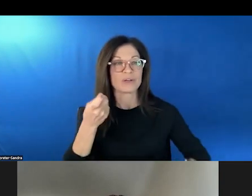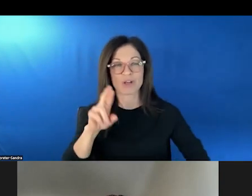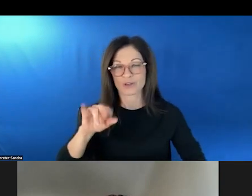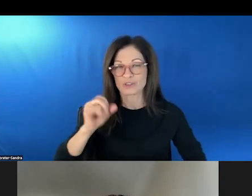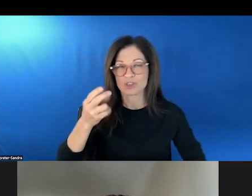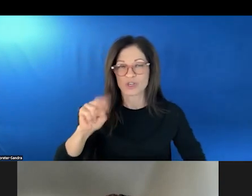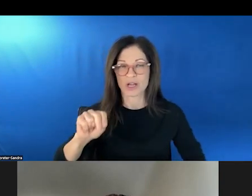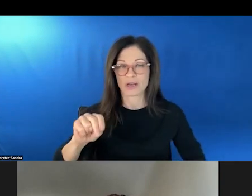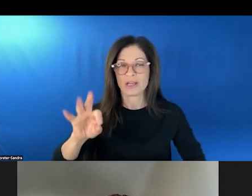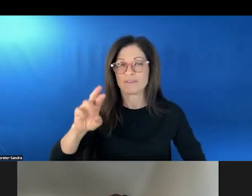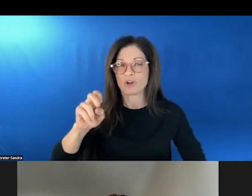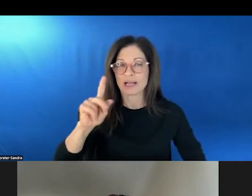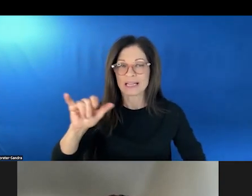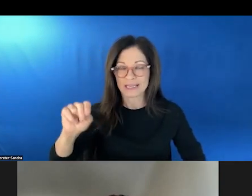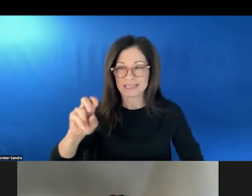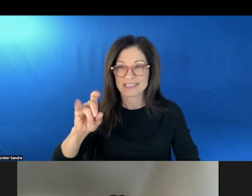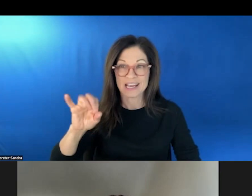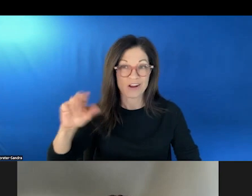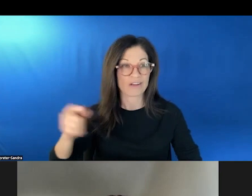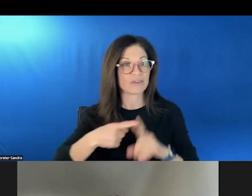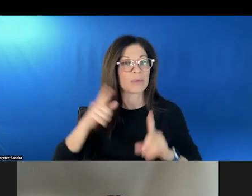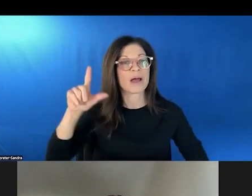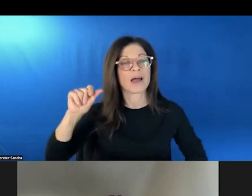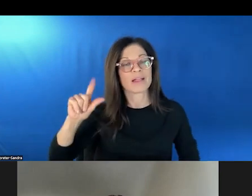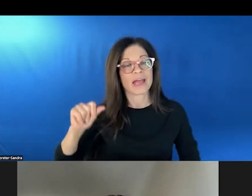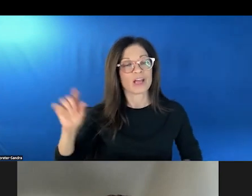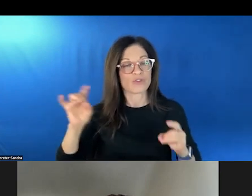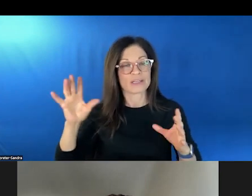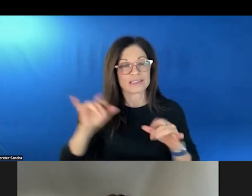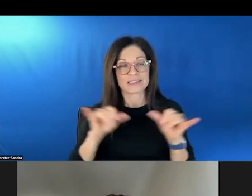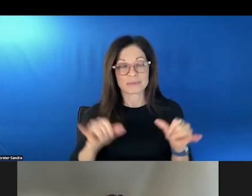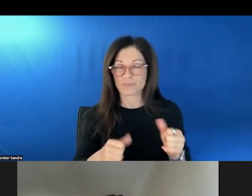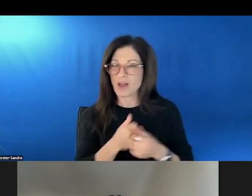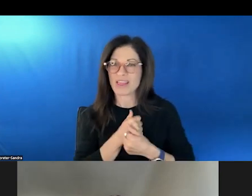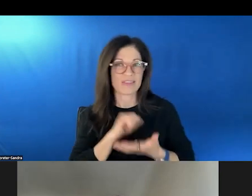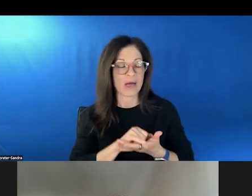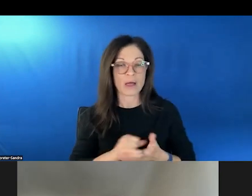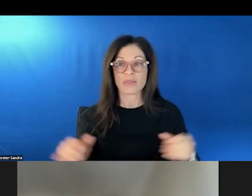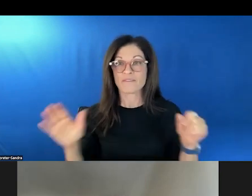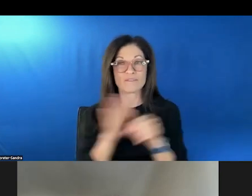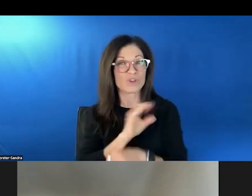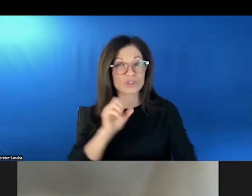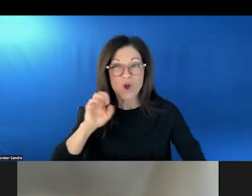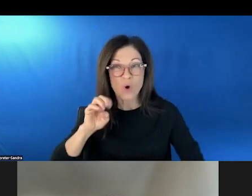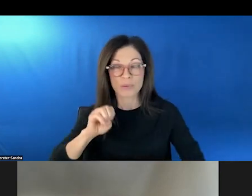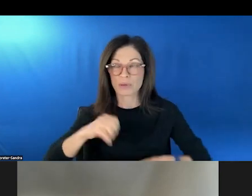LA, consumer mills in the LA crisis system. And I love this. The full scope is overwhelming. Help